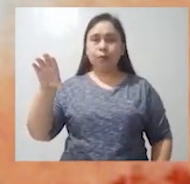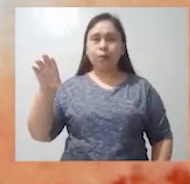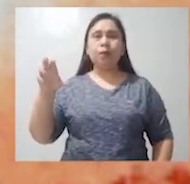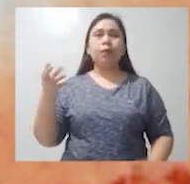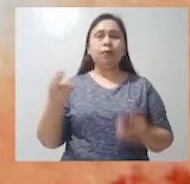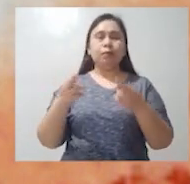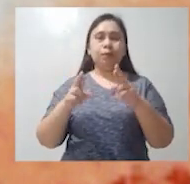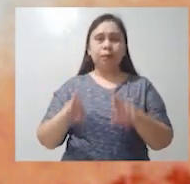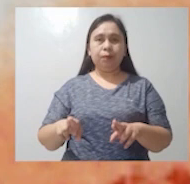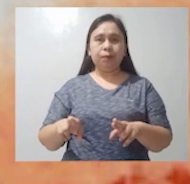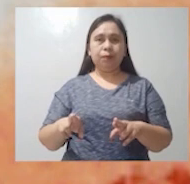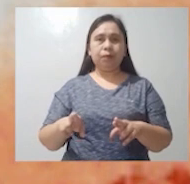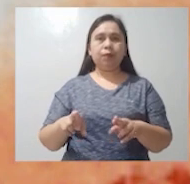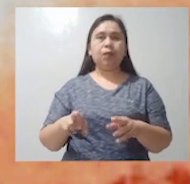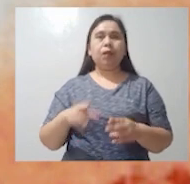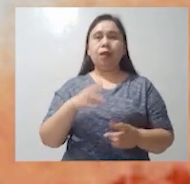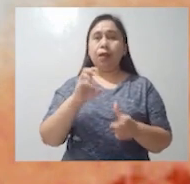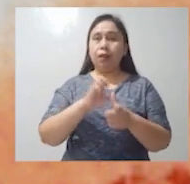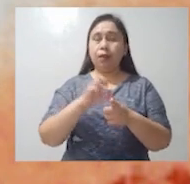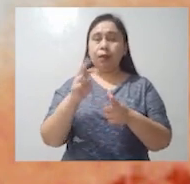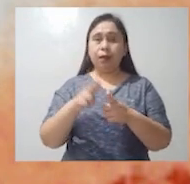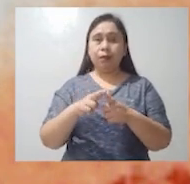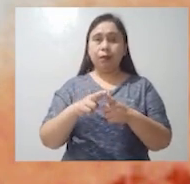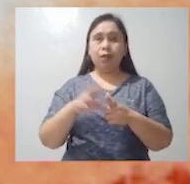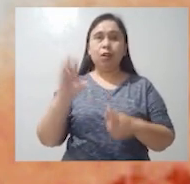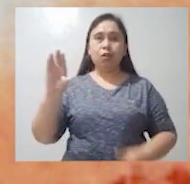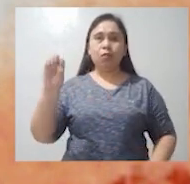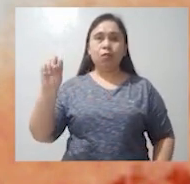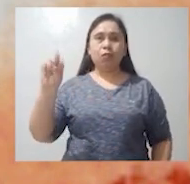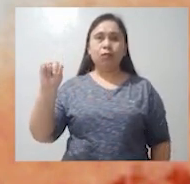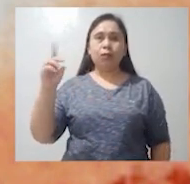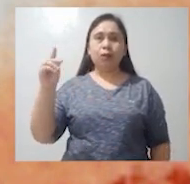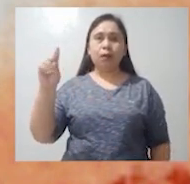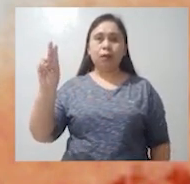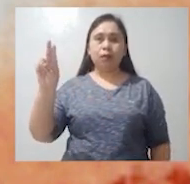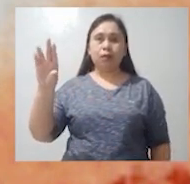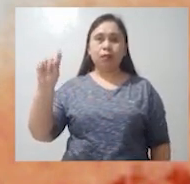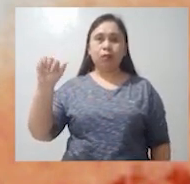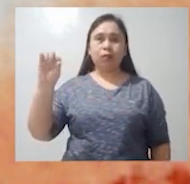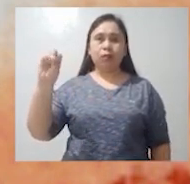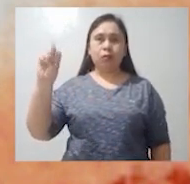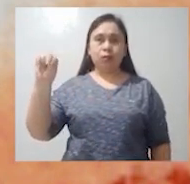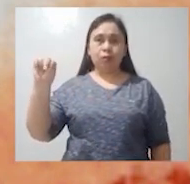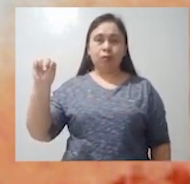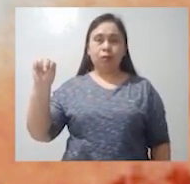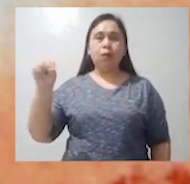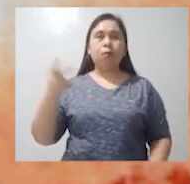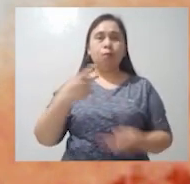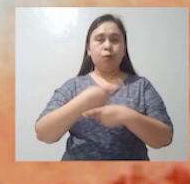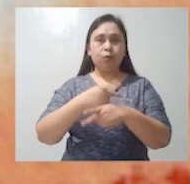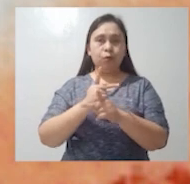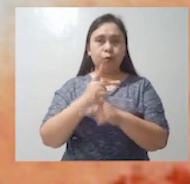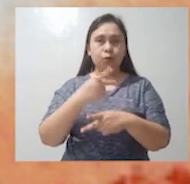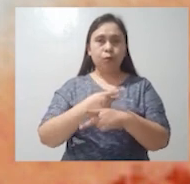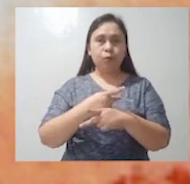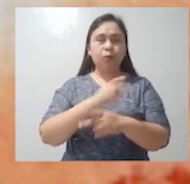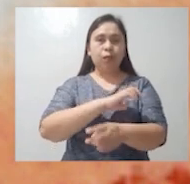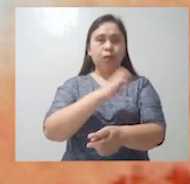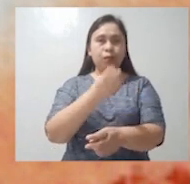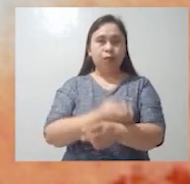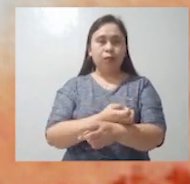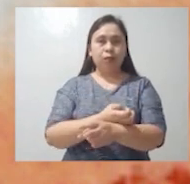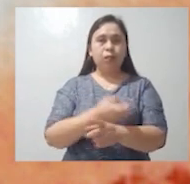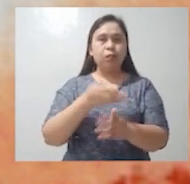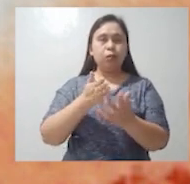in space, and neither conduction nor convection can produce any of the energy that arrives to Earth through the vacuum